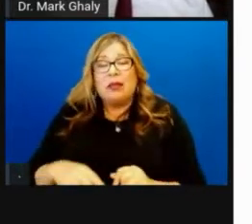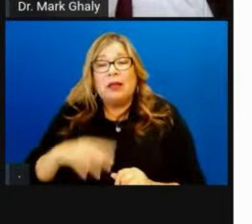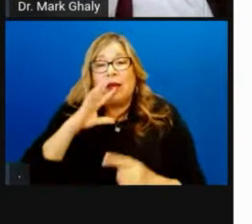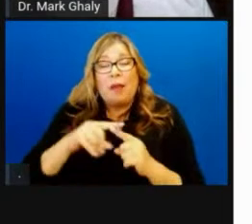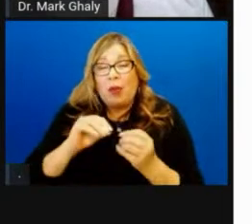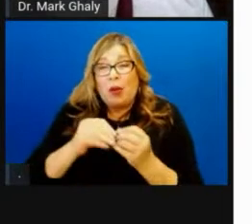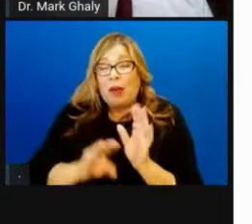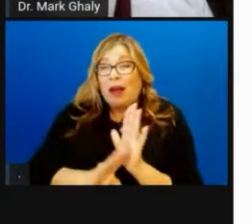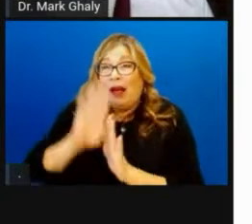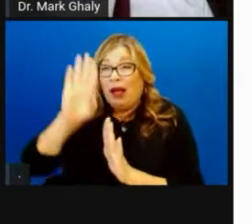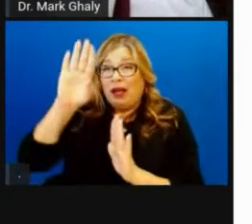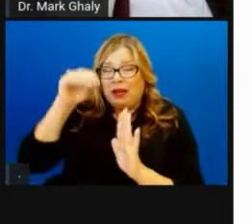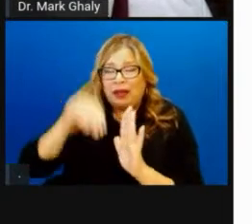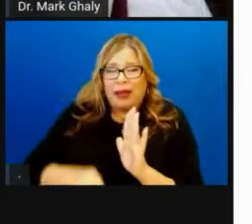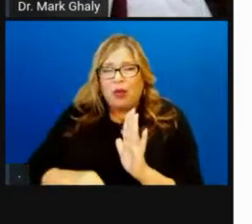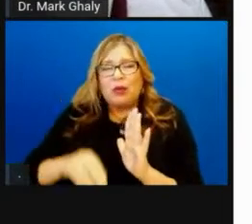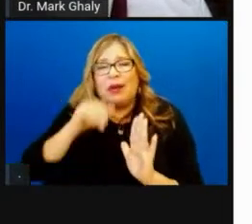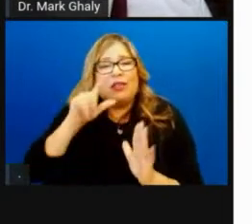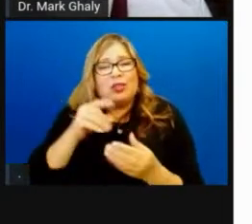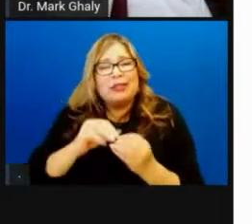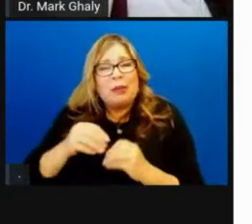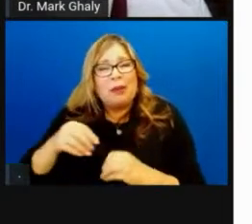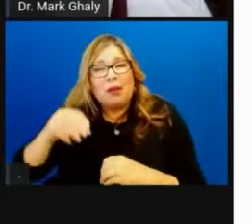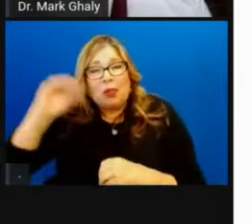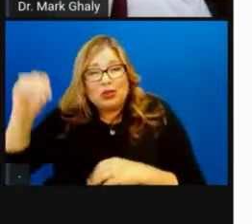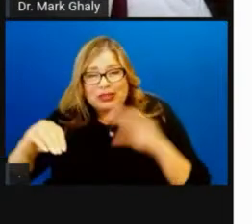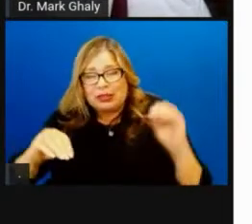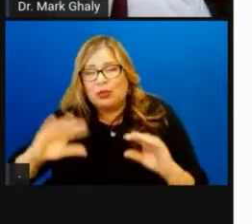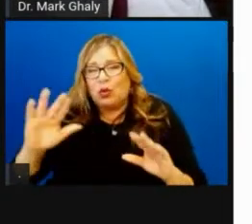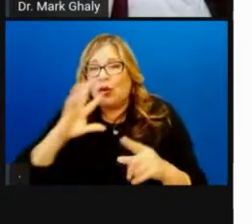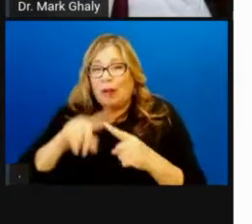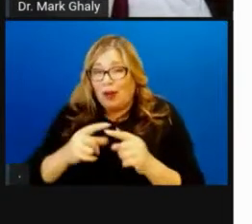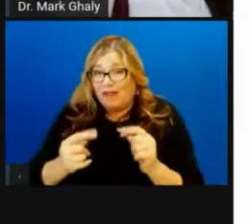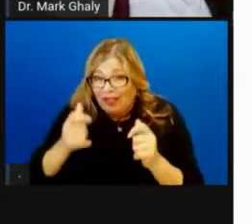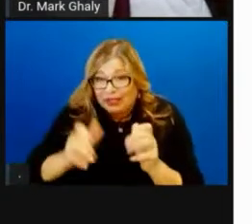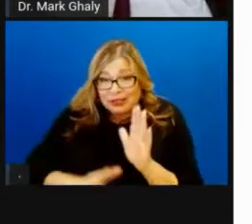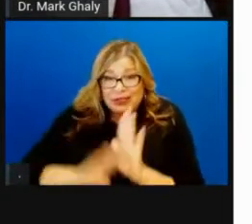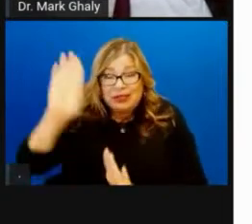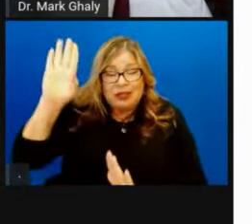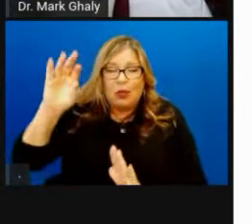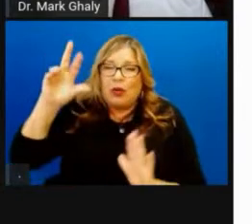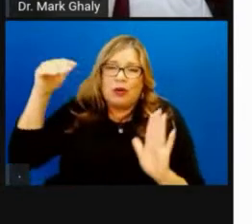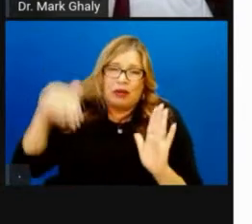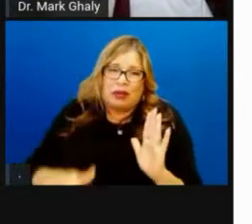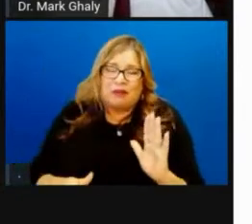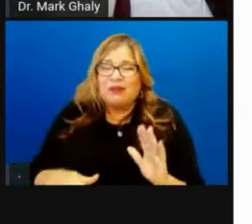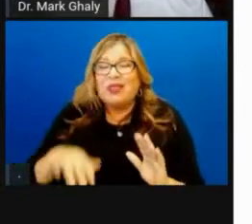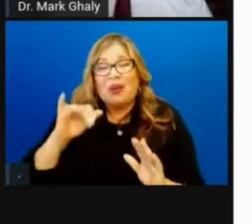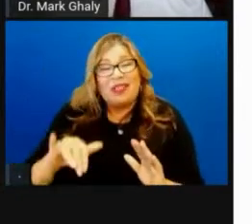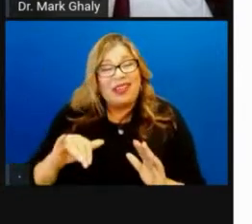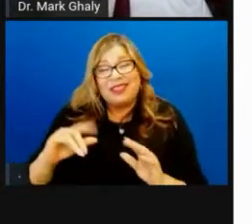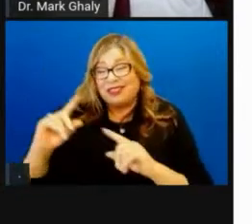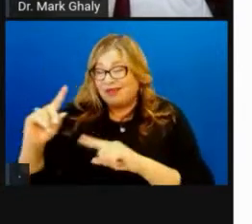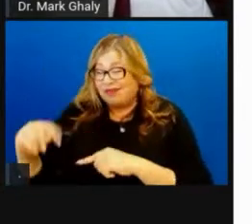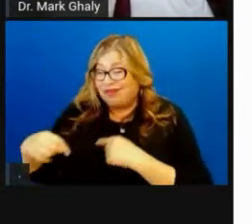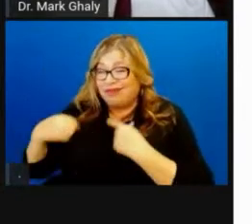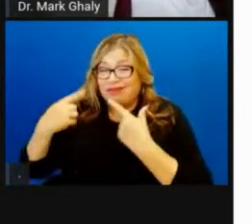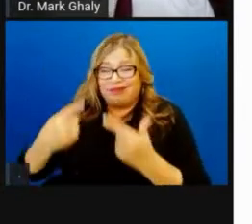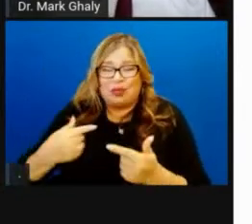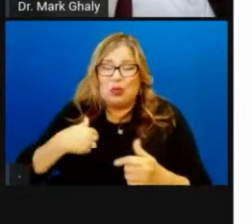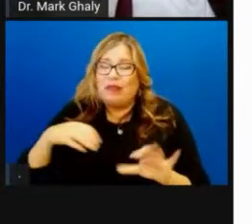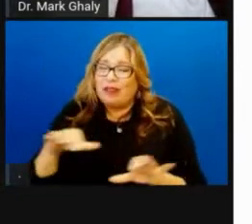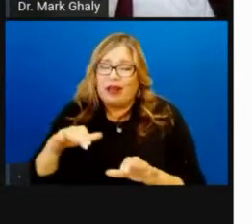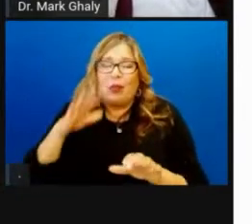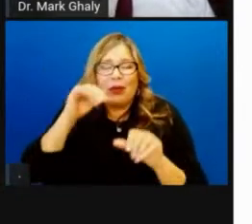important. And that's where we've started, and that's what we will continue to do here in California. So with